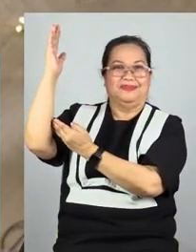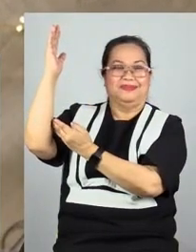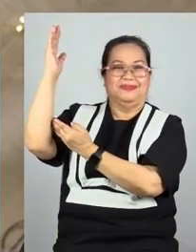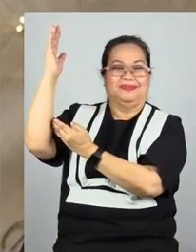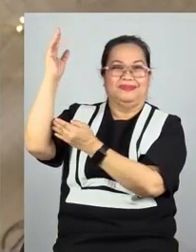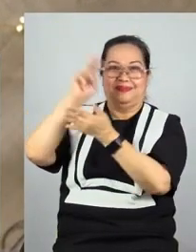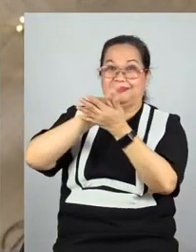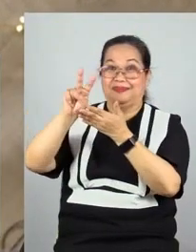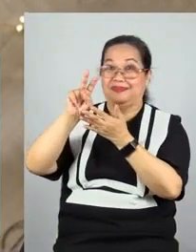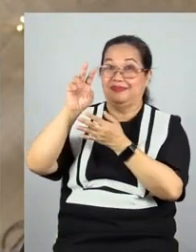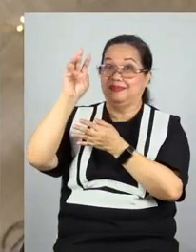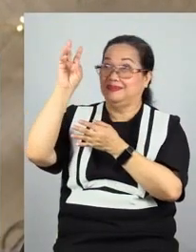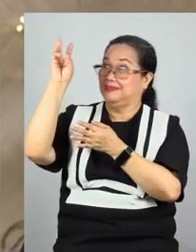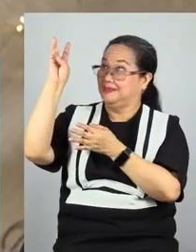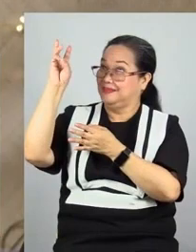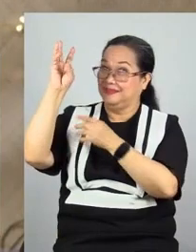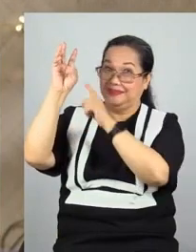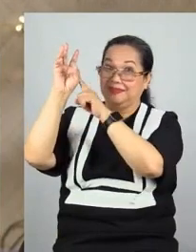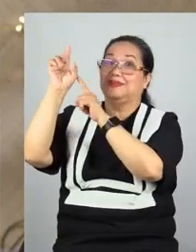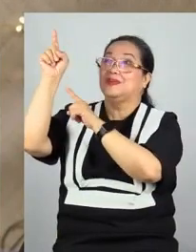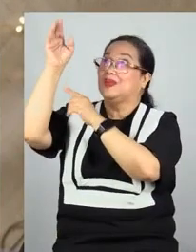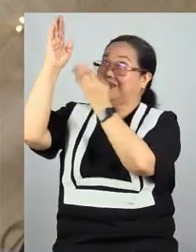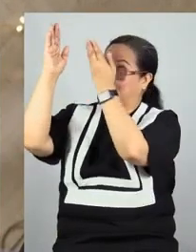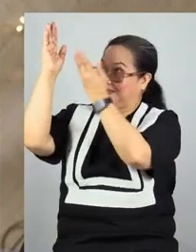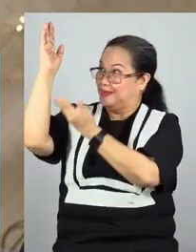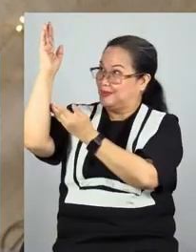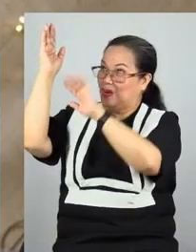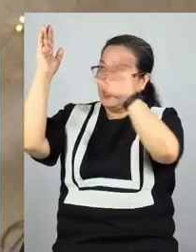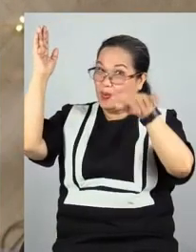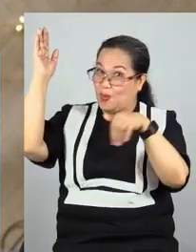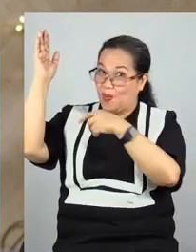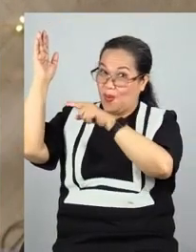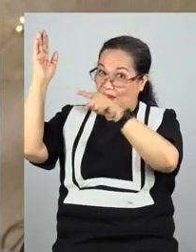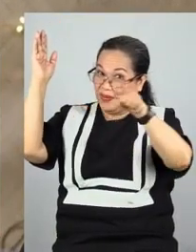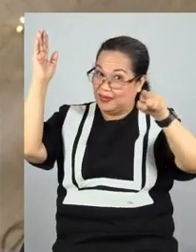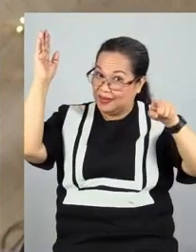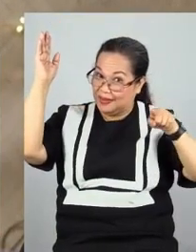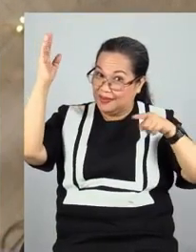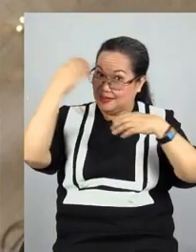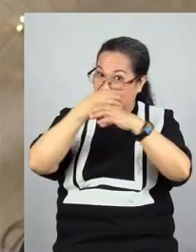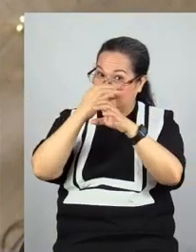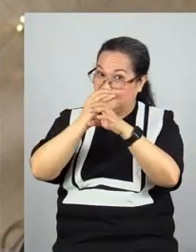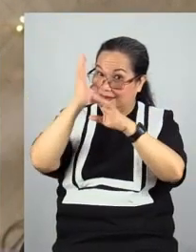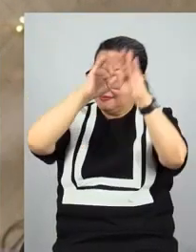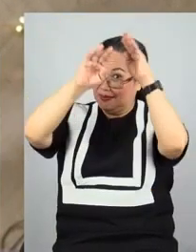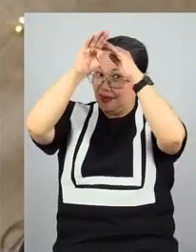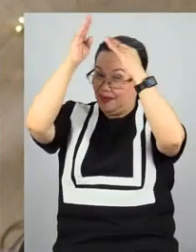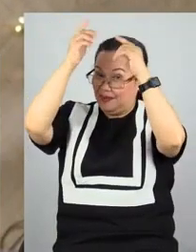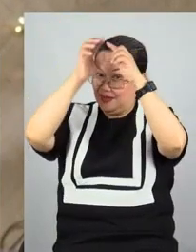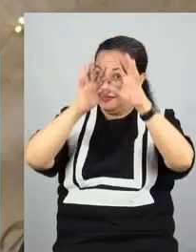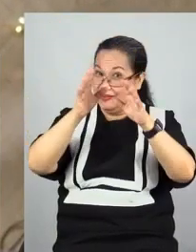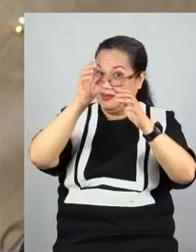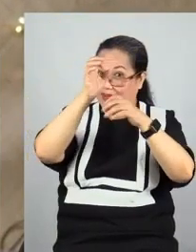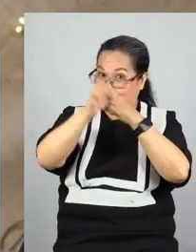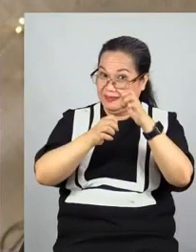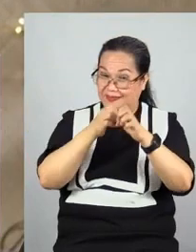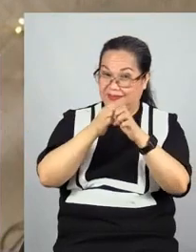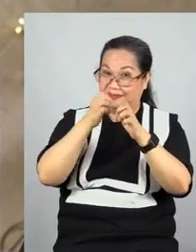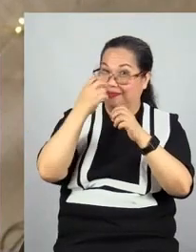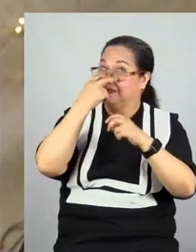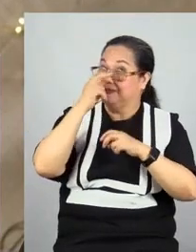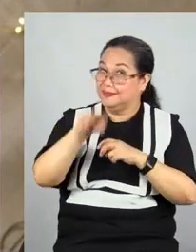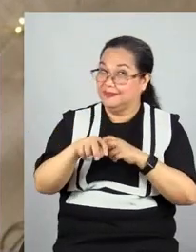Verse 16, for by Him all things were created in heaven, on earth, visible